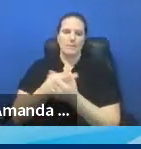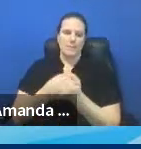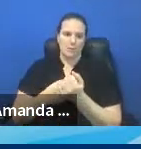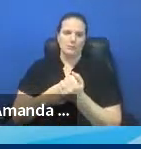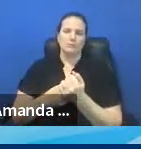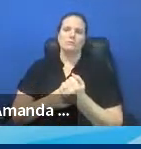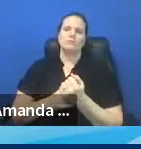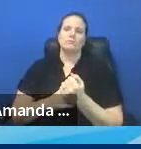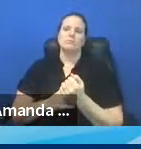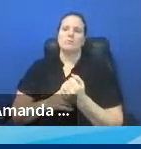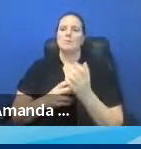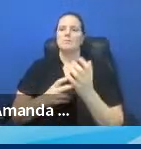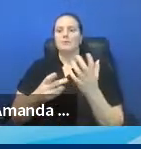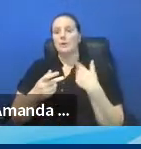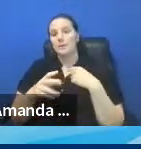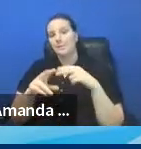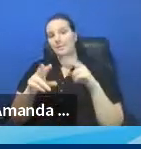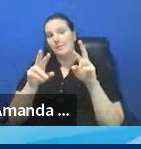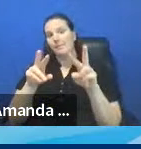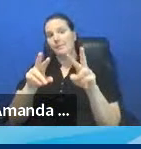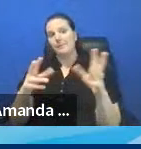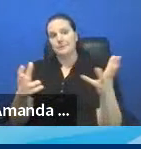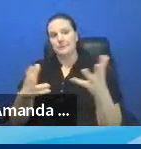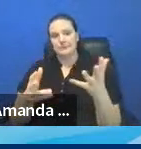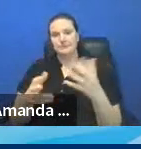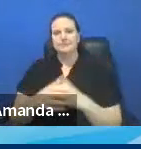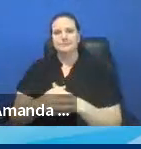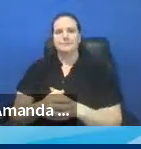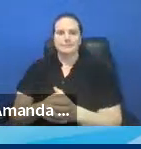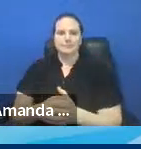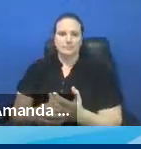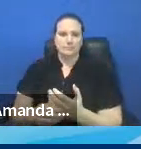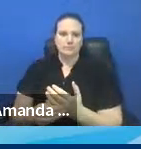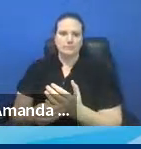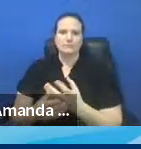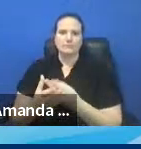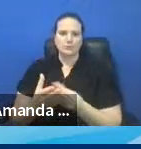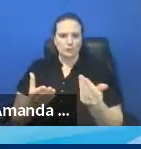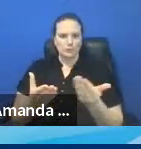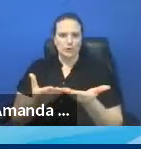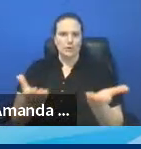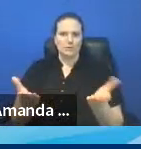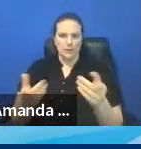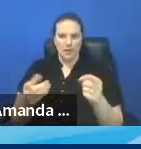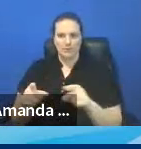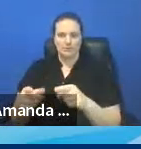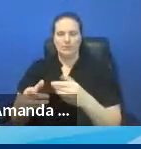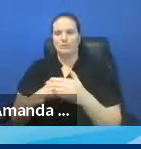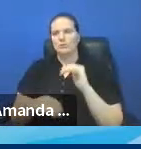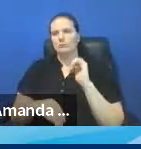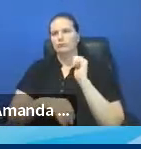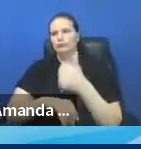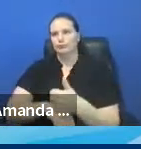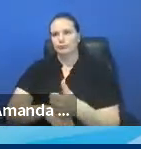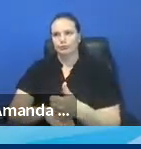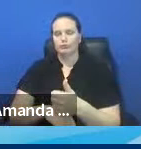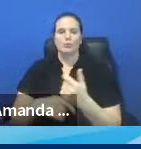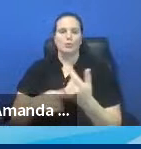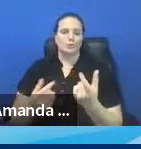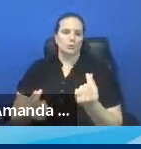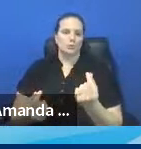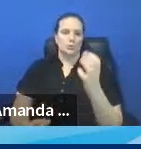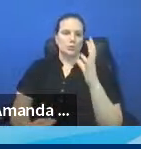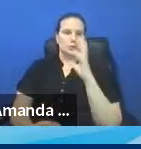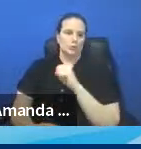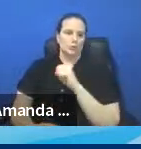we are anticipating, which there's a few steps that still would need to happen before this is in place. But what we are assuming